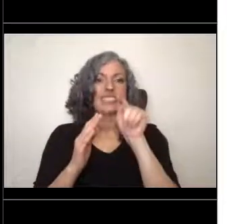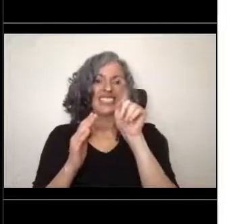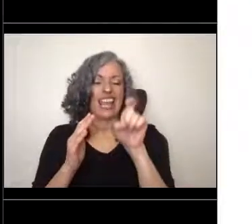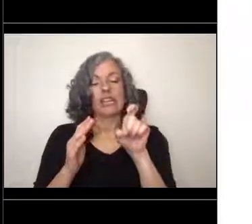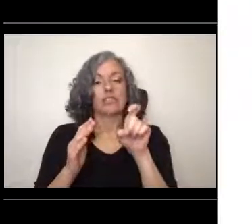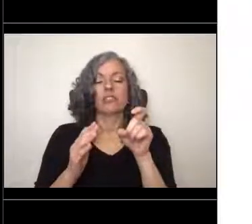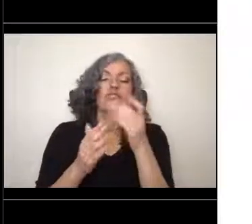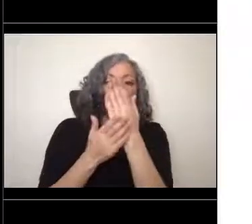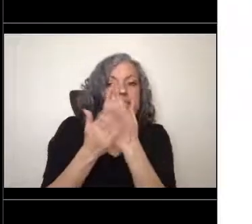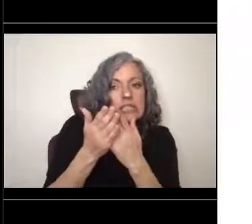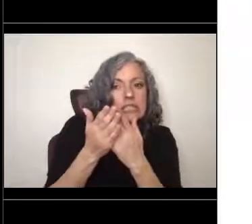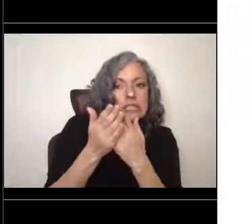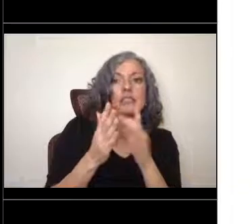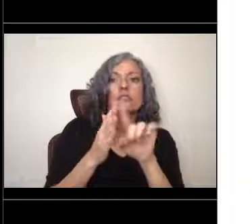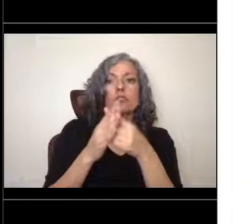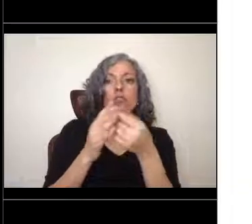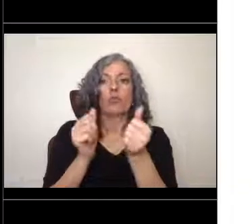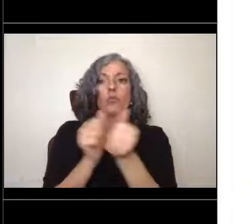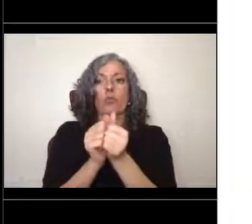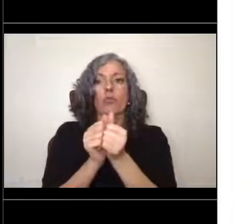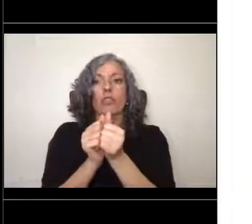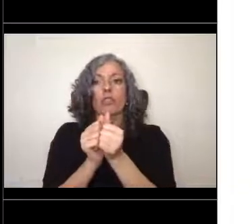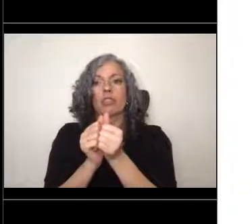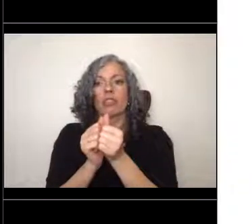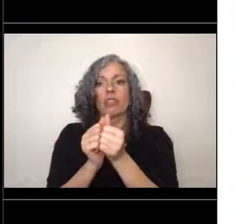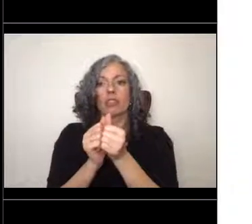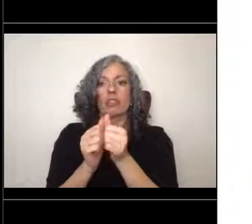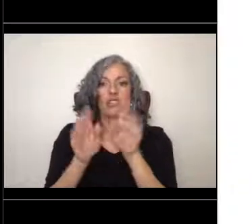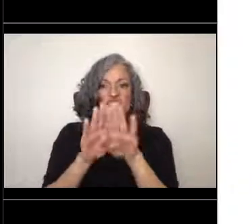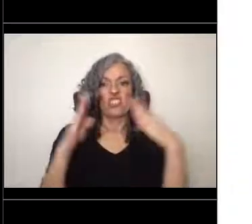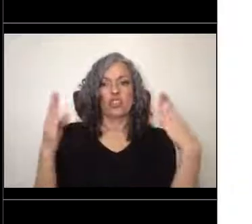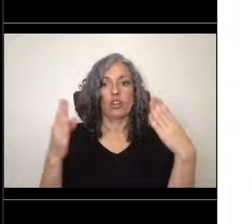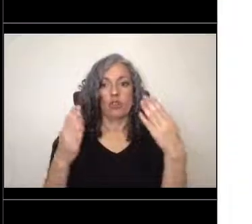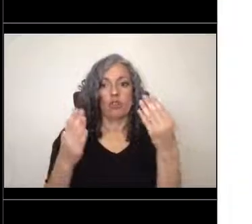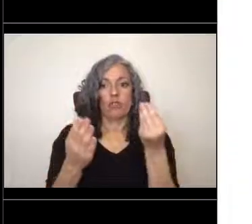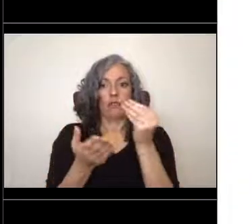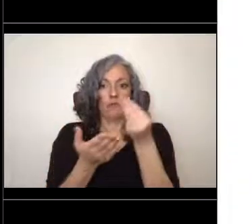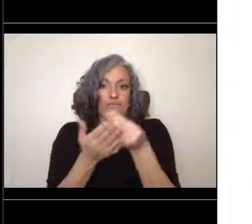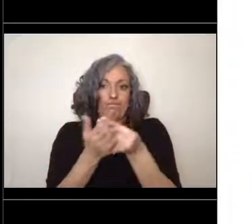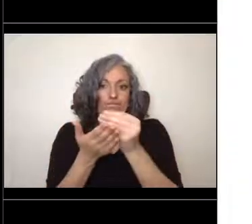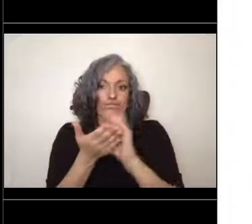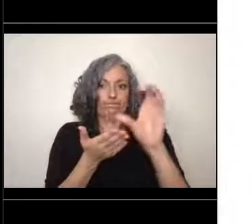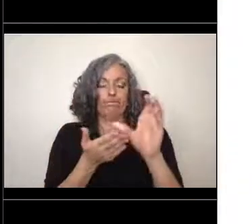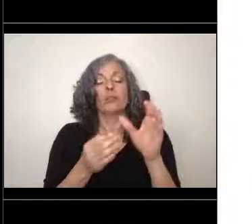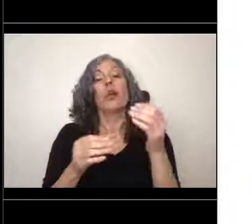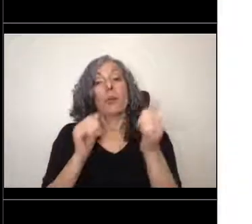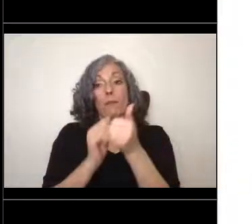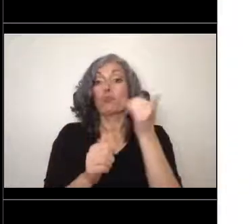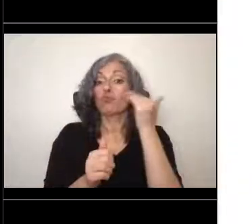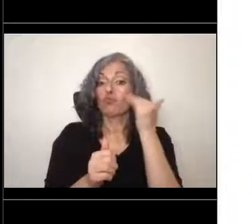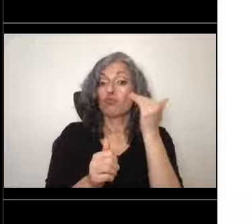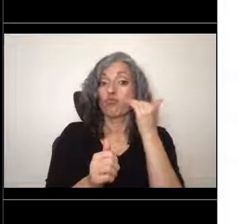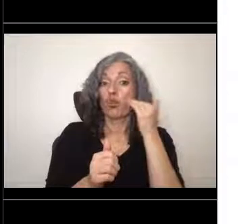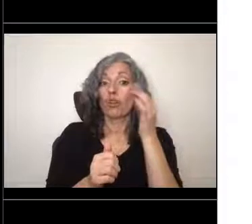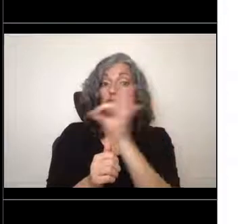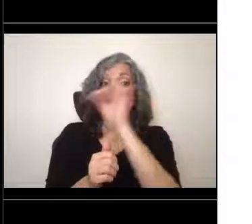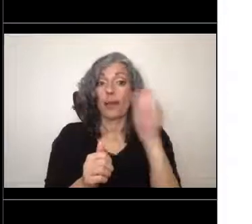was originally intended for deposit into the general fund. As most of us are aware, roughly 9%